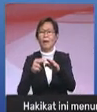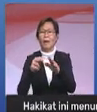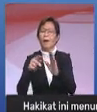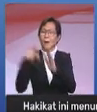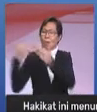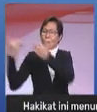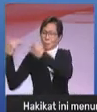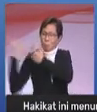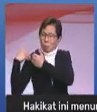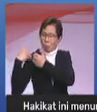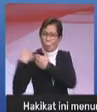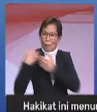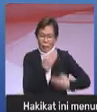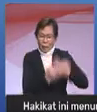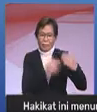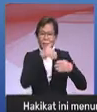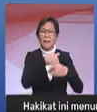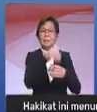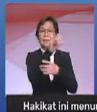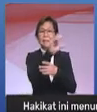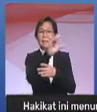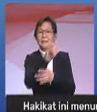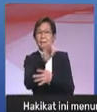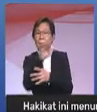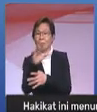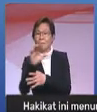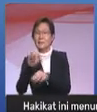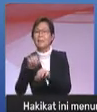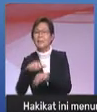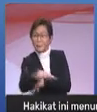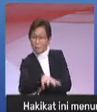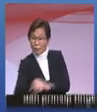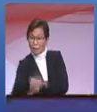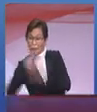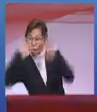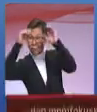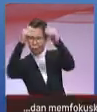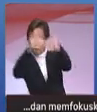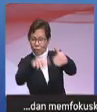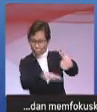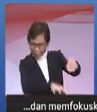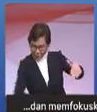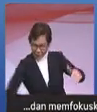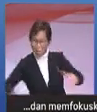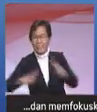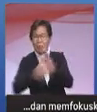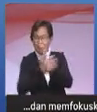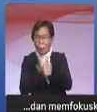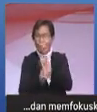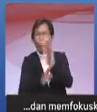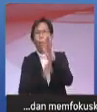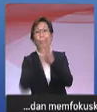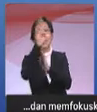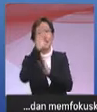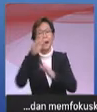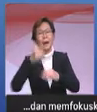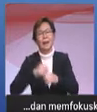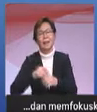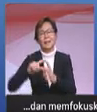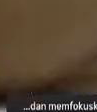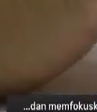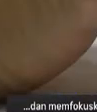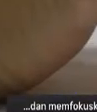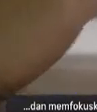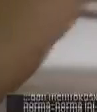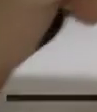of states in cyberspace, as well as focusing on regional capacity building in implementing these